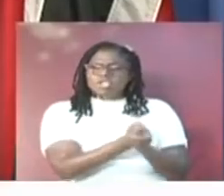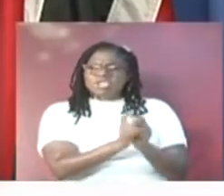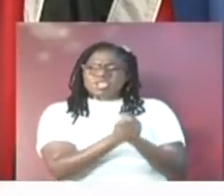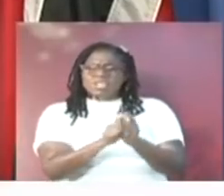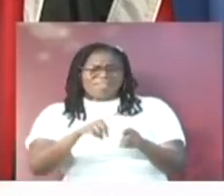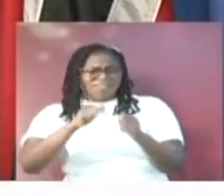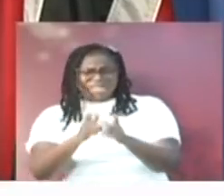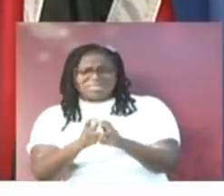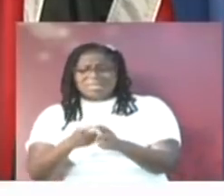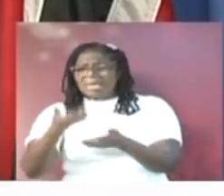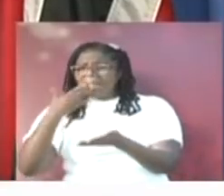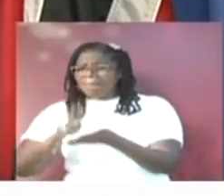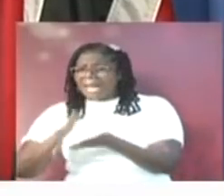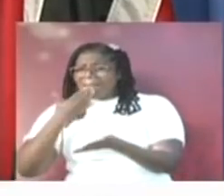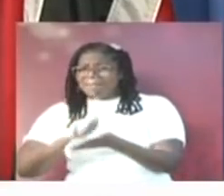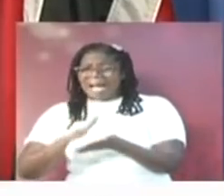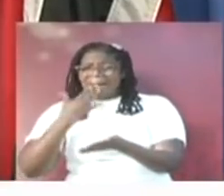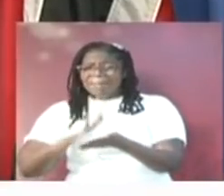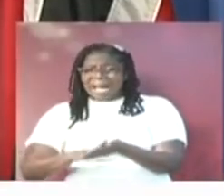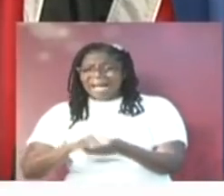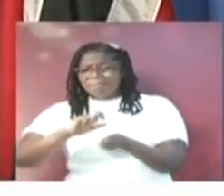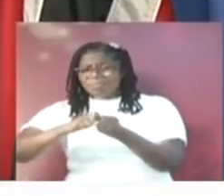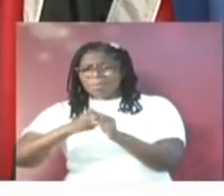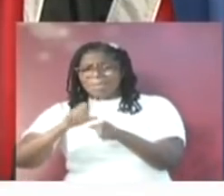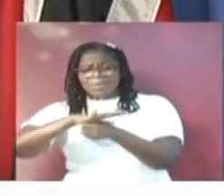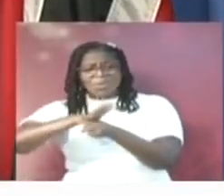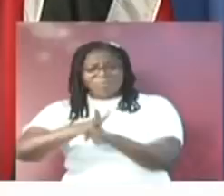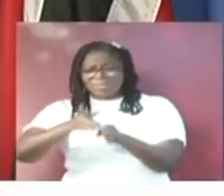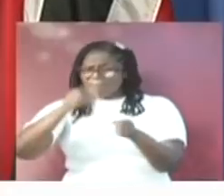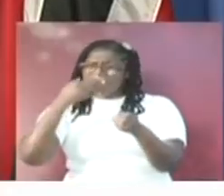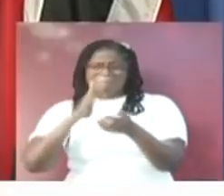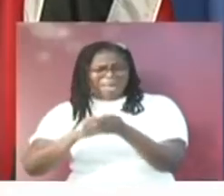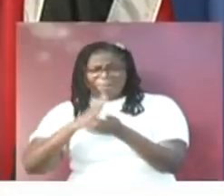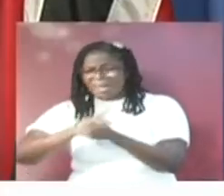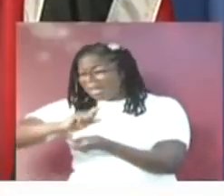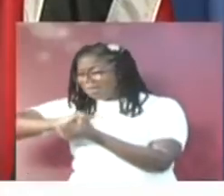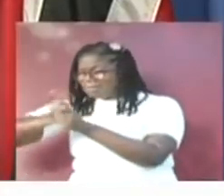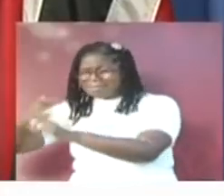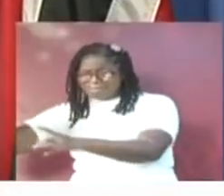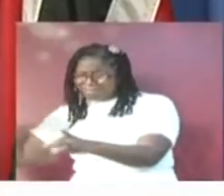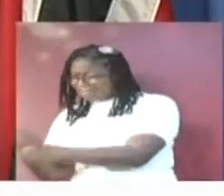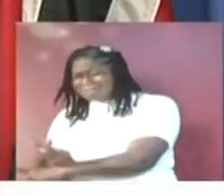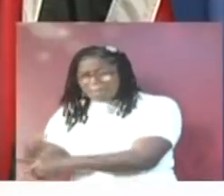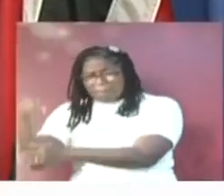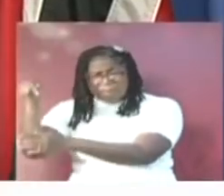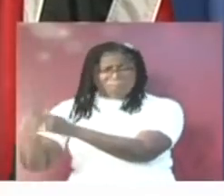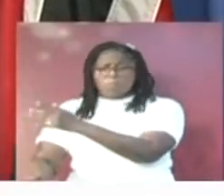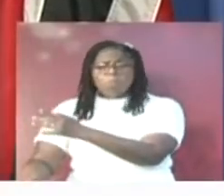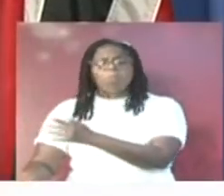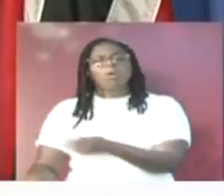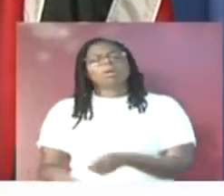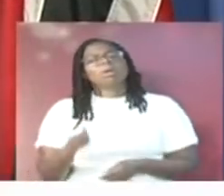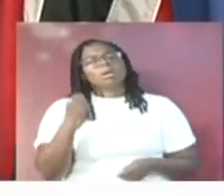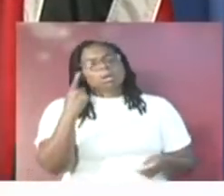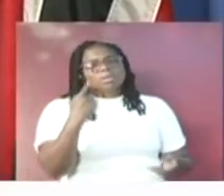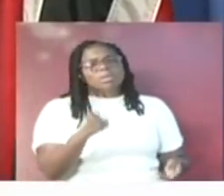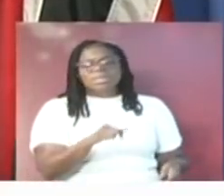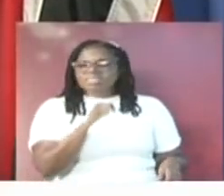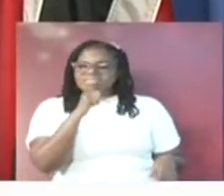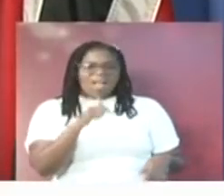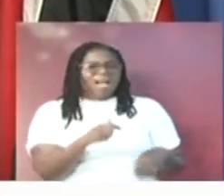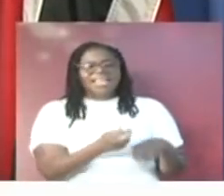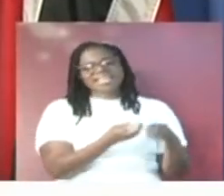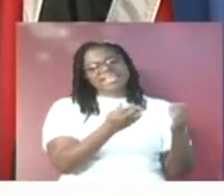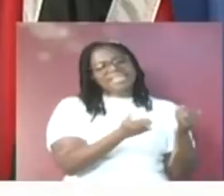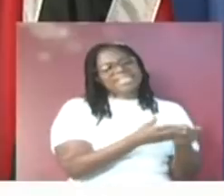quickly. Because that steep curve you're seeing there is almost a geometrical increase. It's not a 2 plus 2 plus 2.